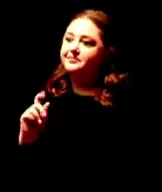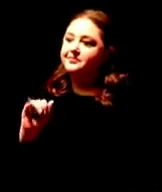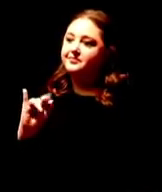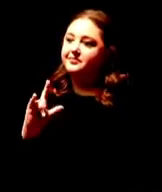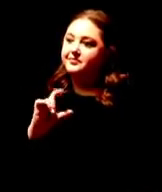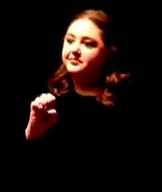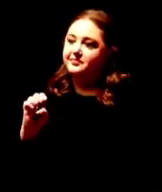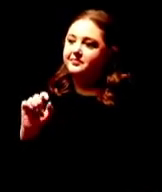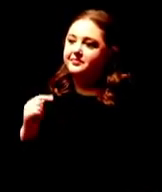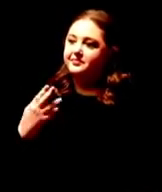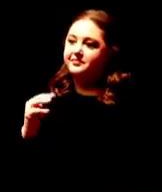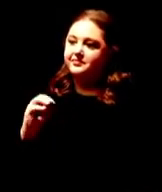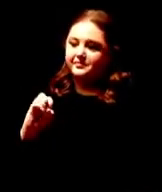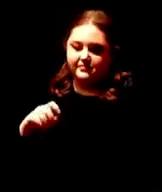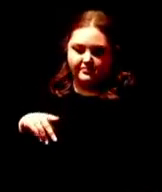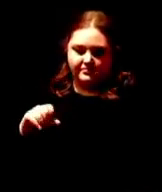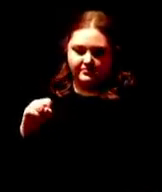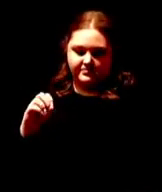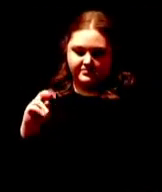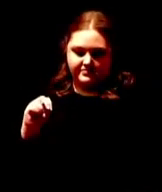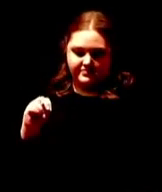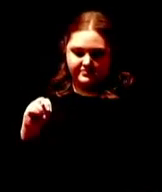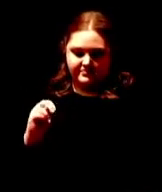Kaylee Thompson.